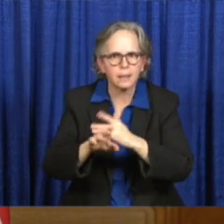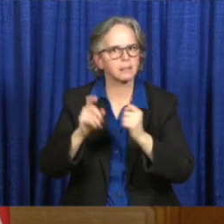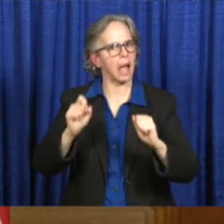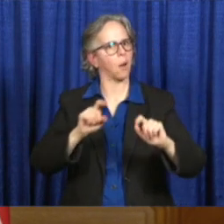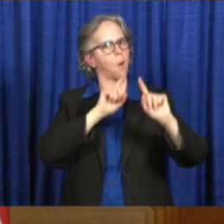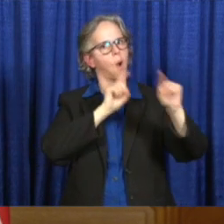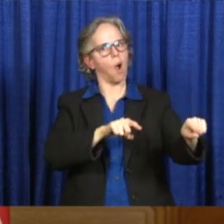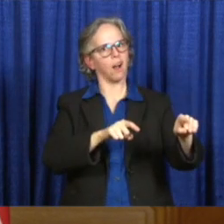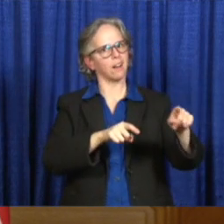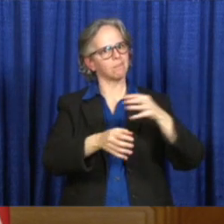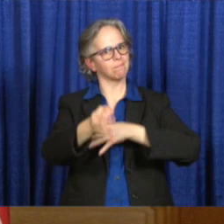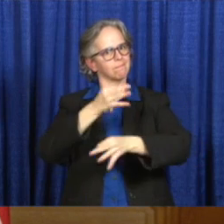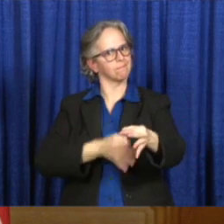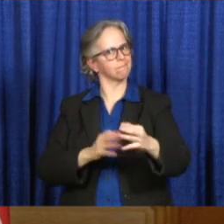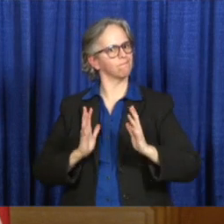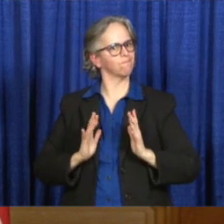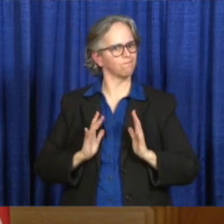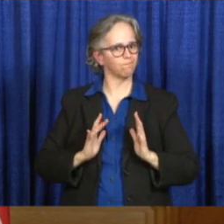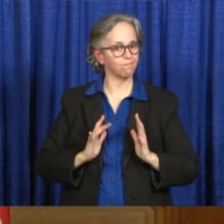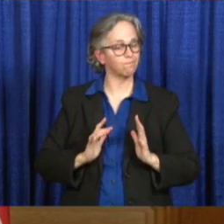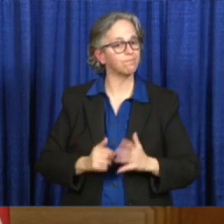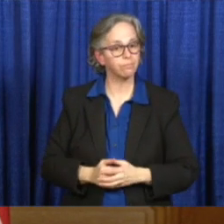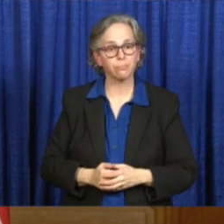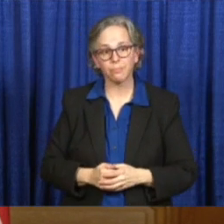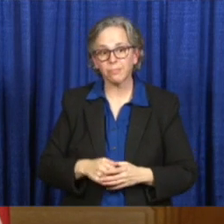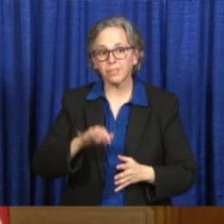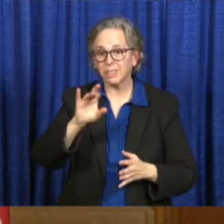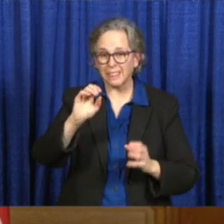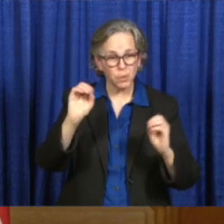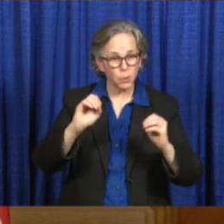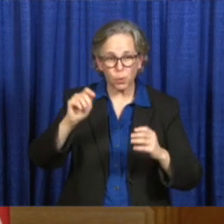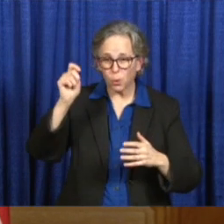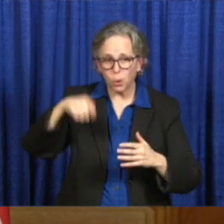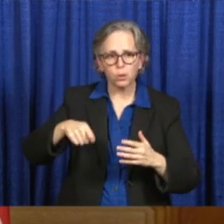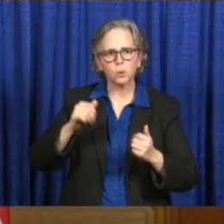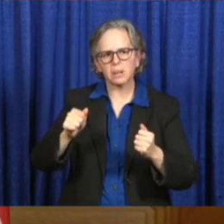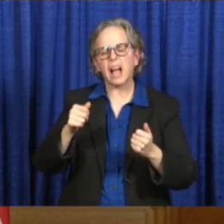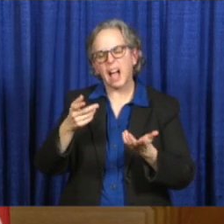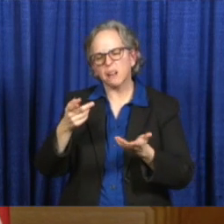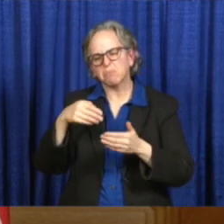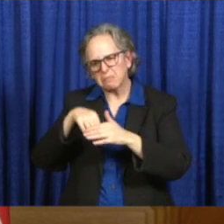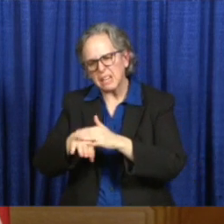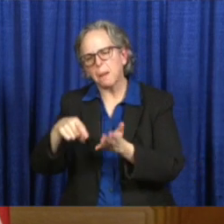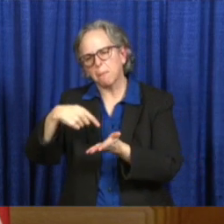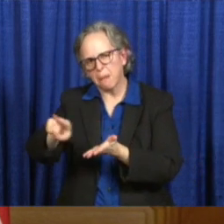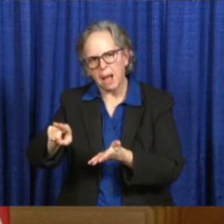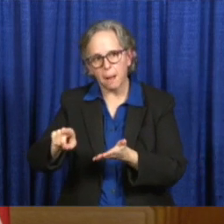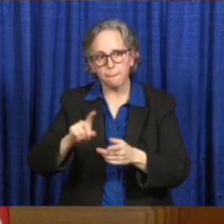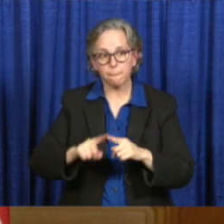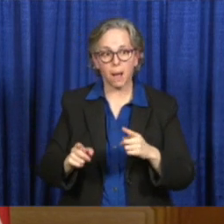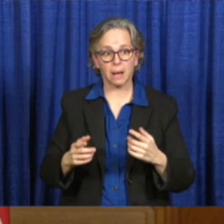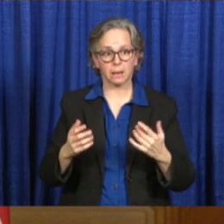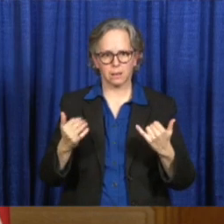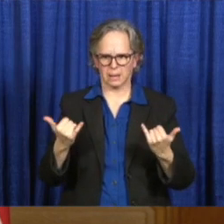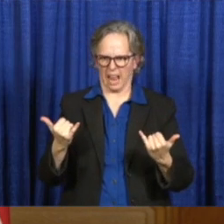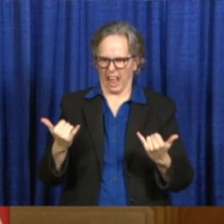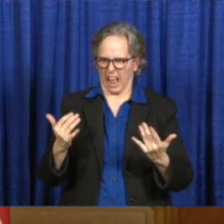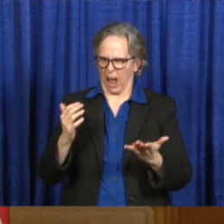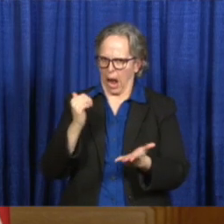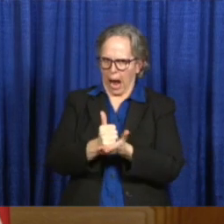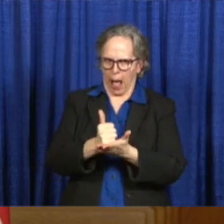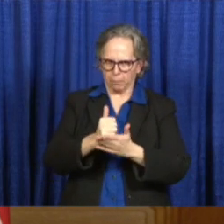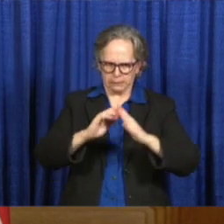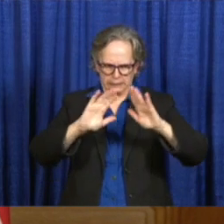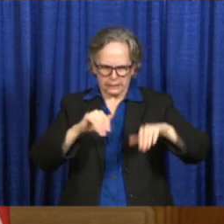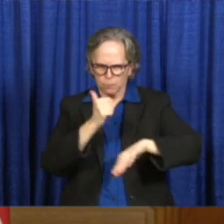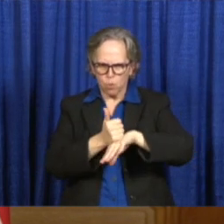the grocery store. This option reduces the time SNAP recipients are in the grocery store and reduces the risk of community spread.